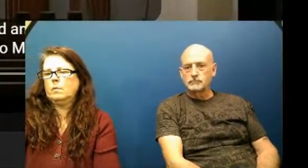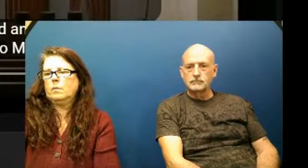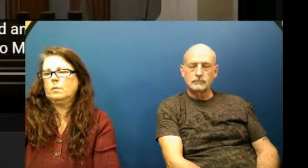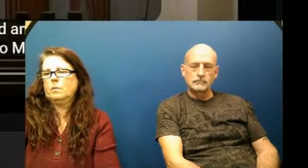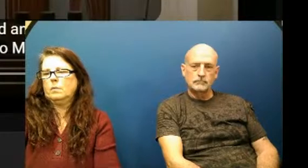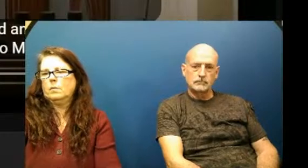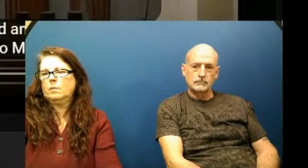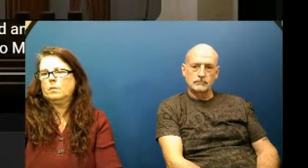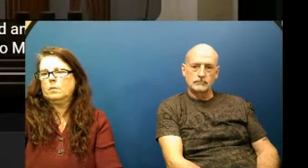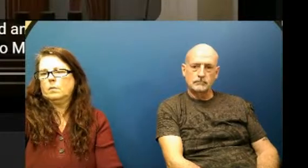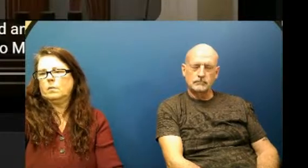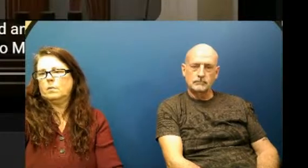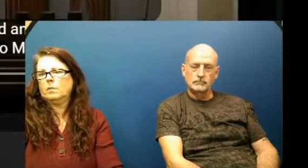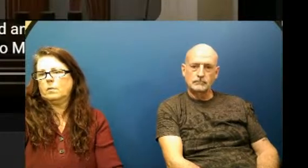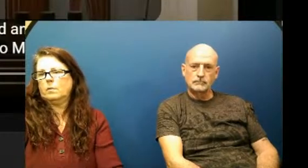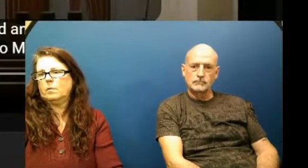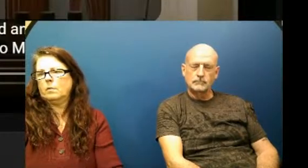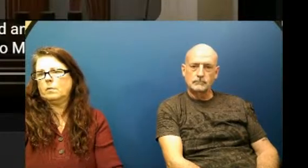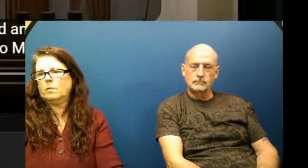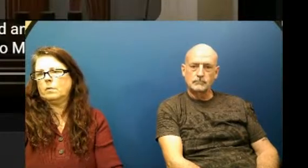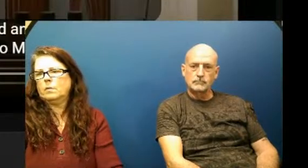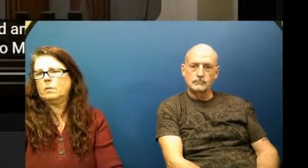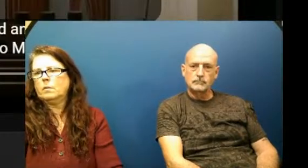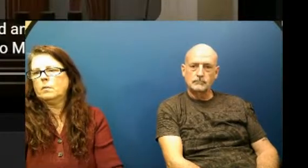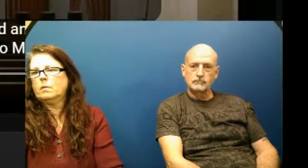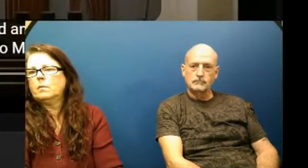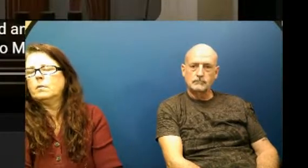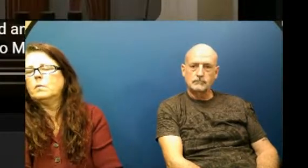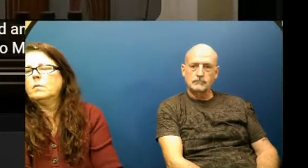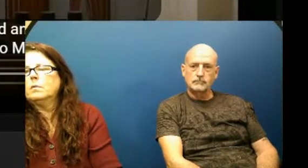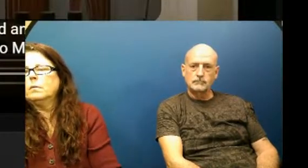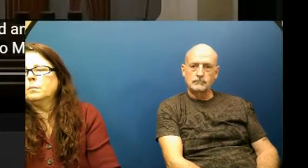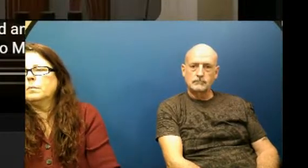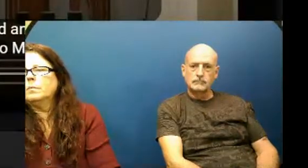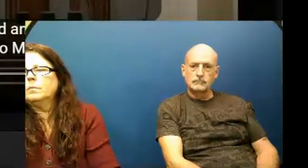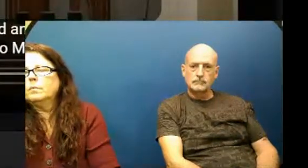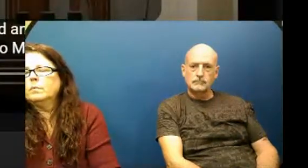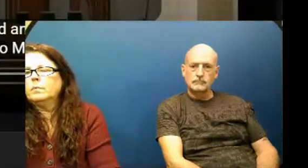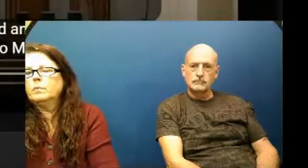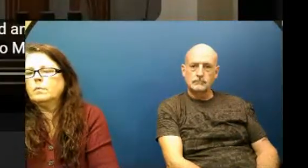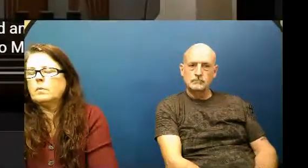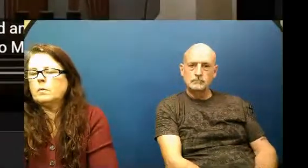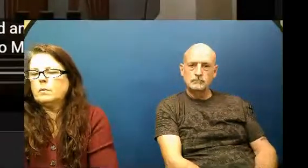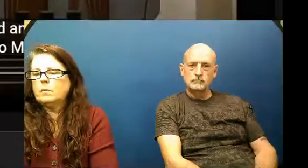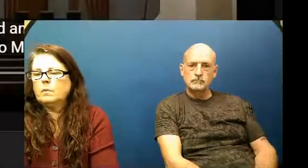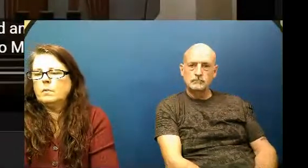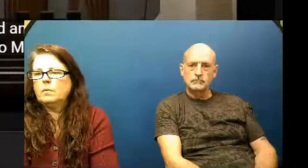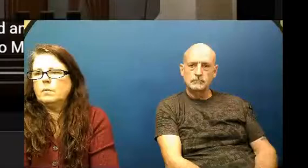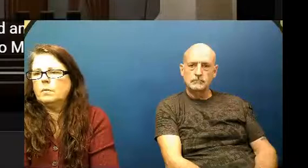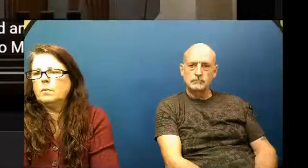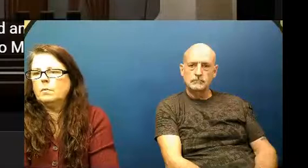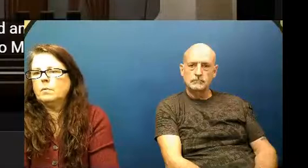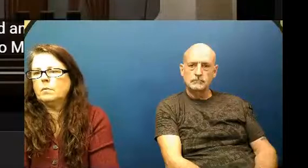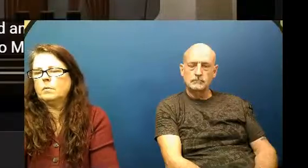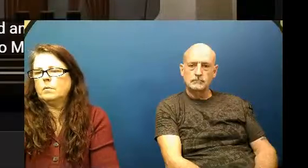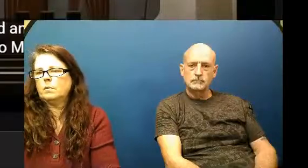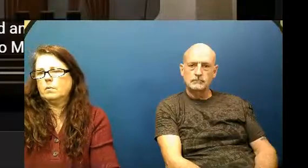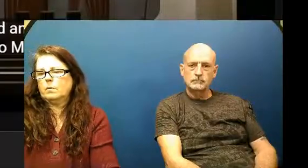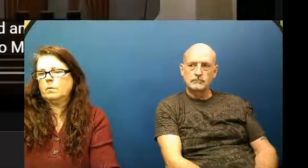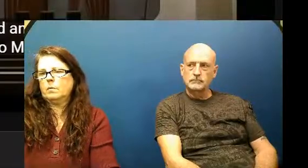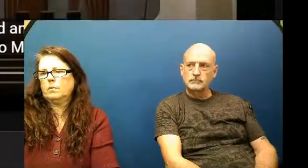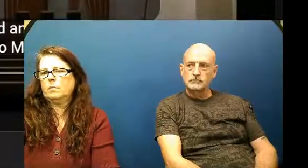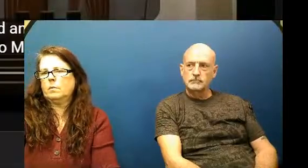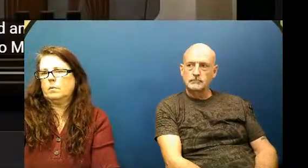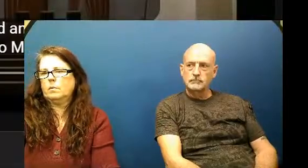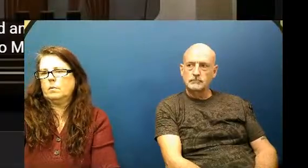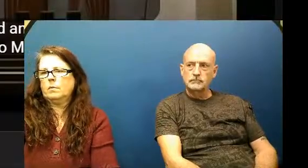the safety of people, that they are not going to be kidnapped or threatened, their lives threatened.